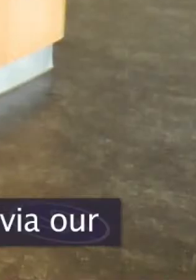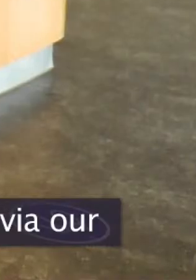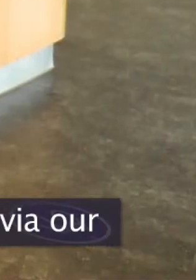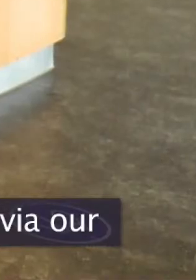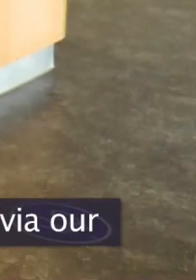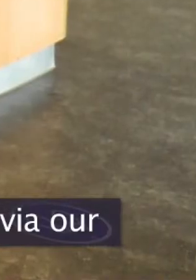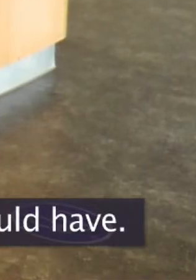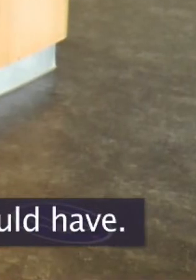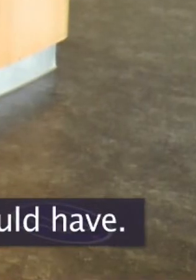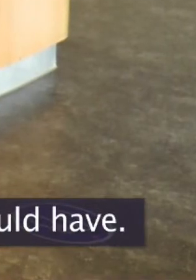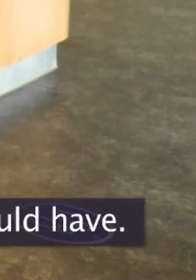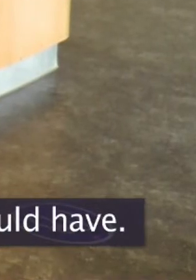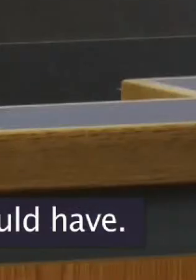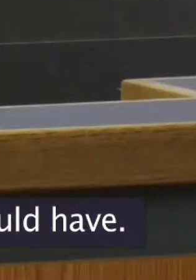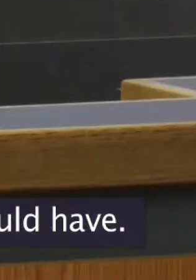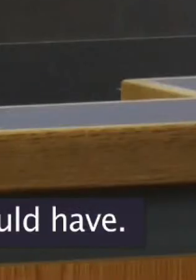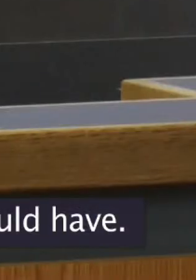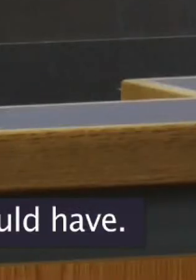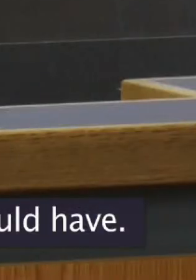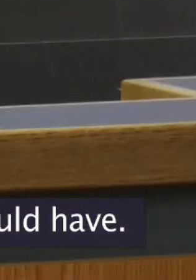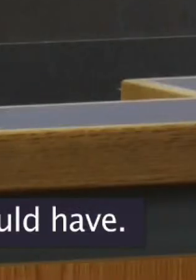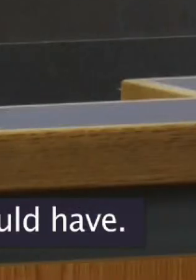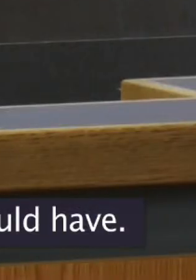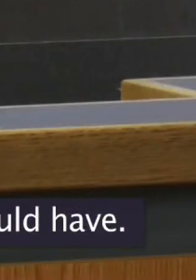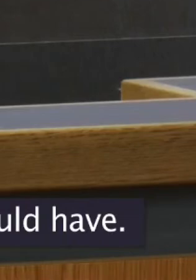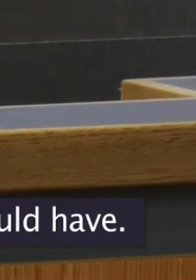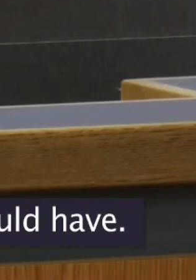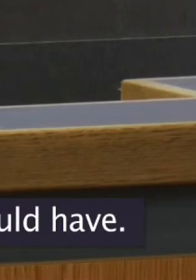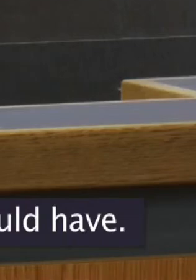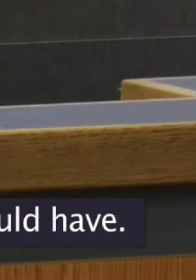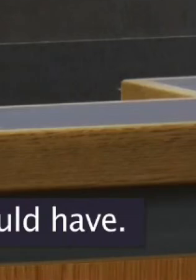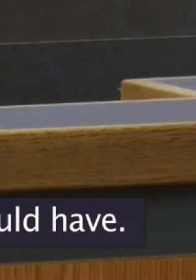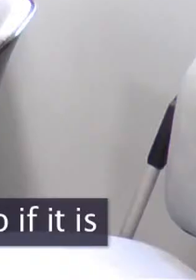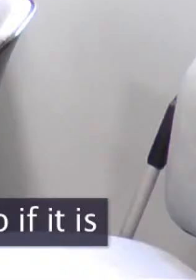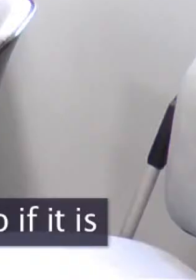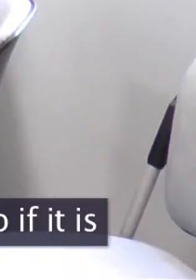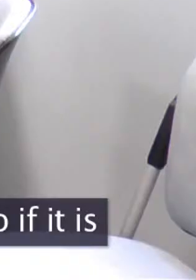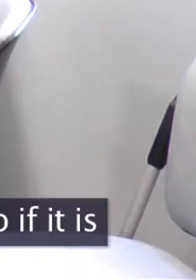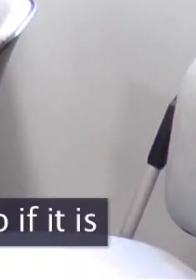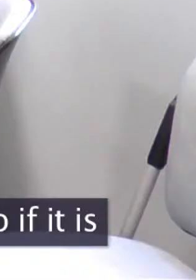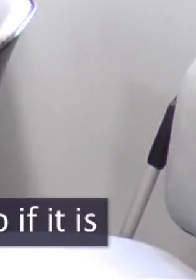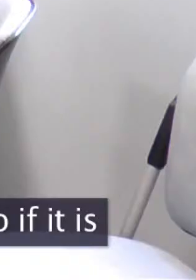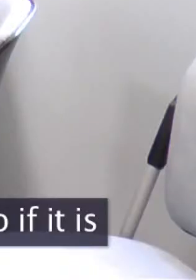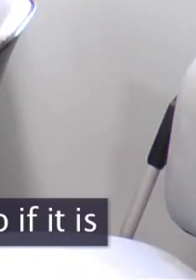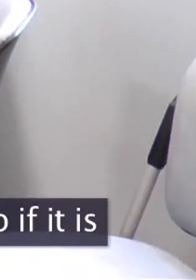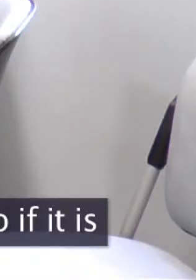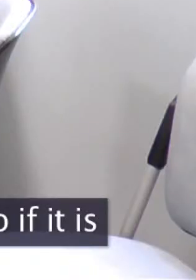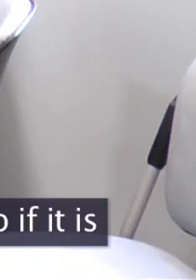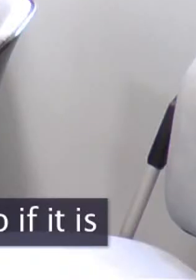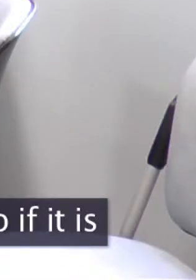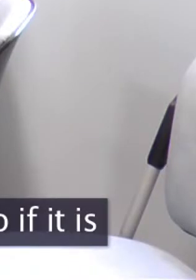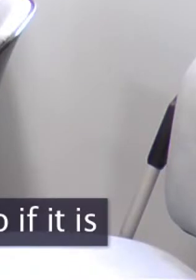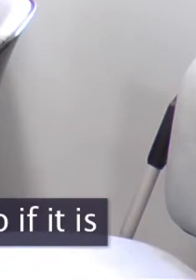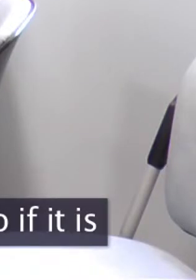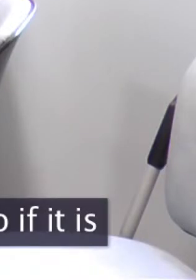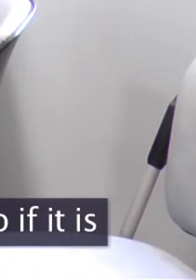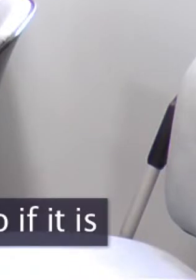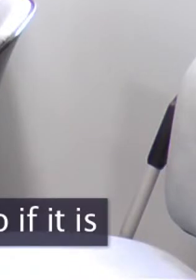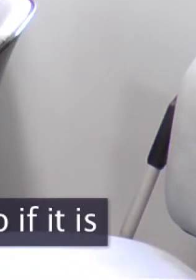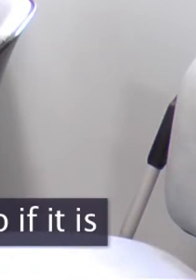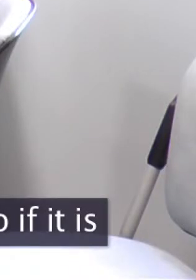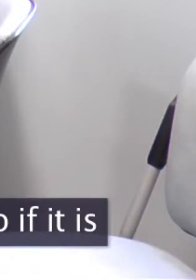contact them back via our receptionist to advise what type of appointment they should have. All of our appointments are based on clinical